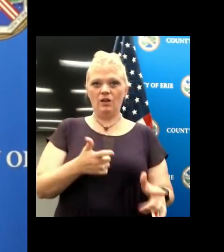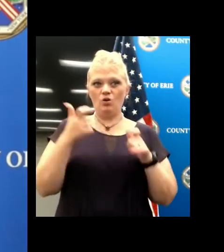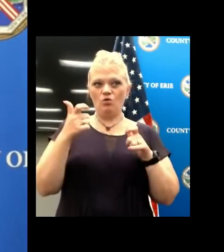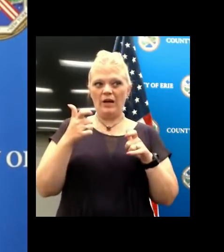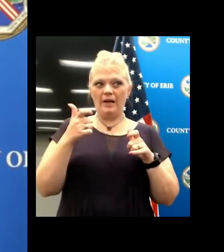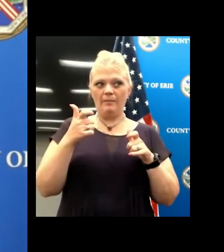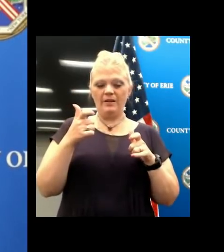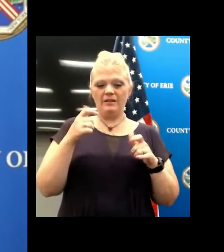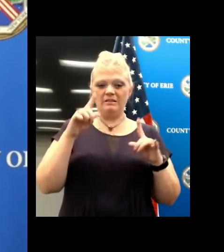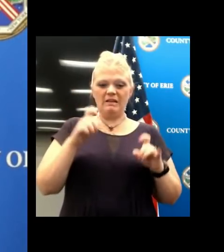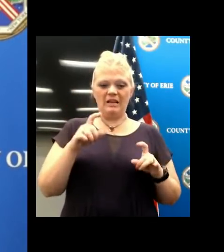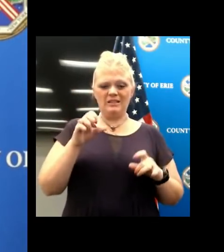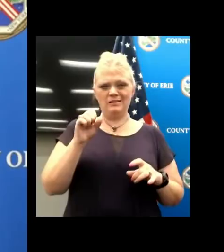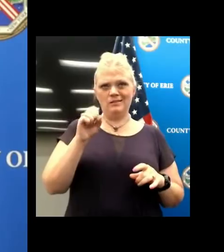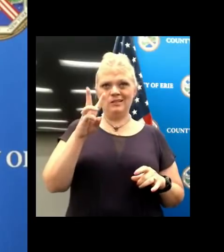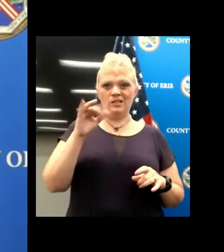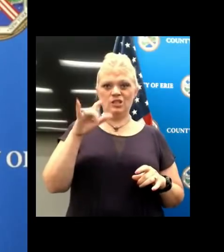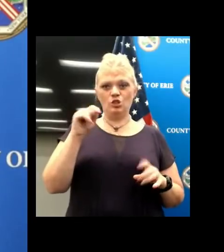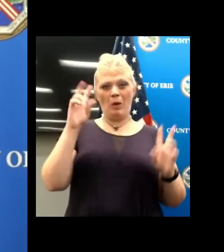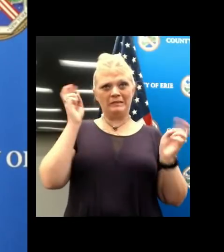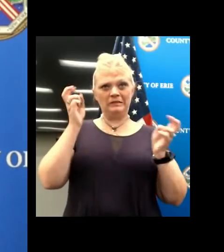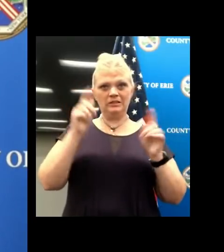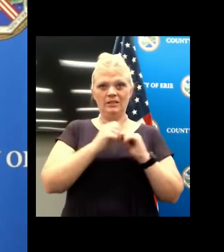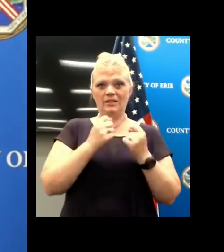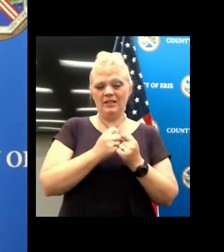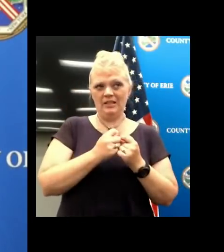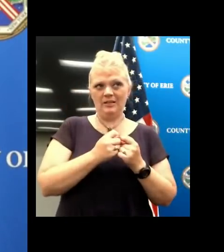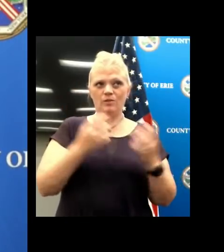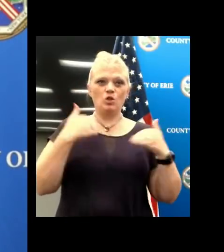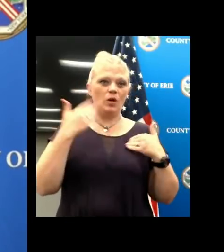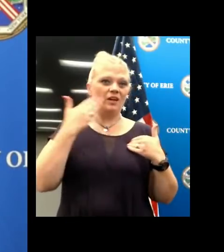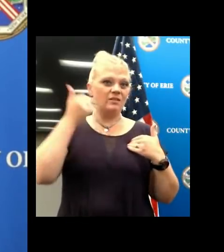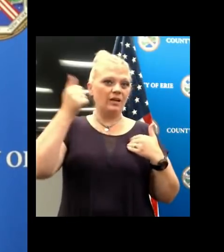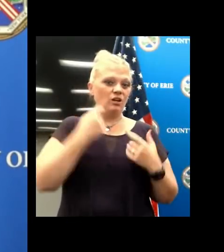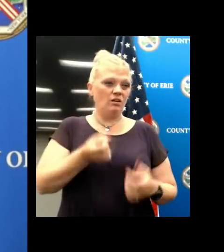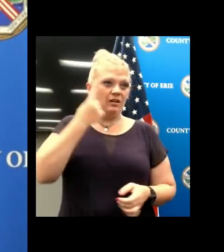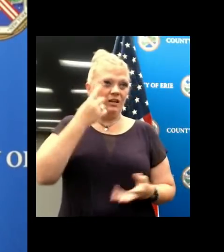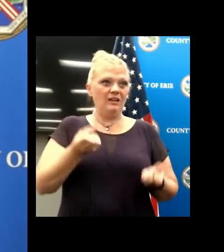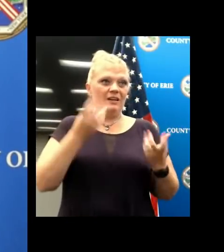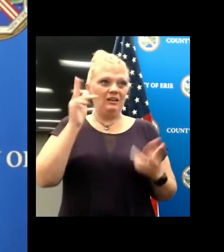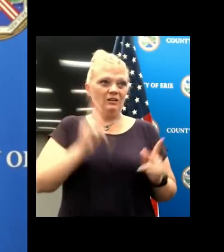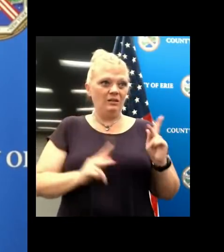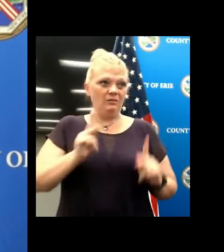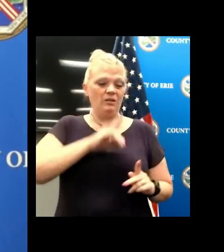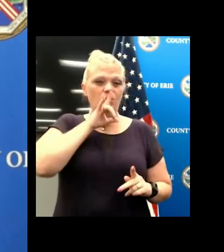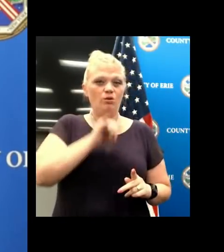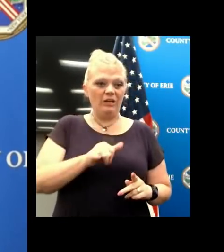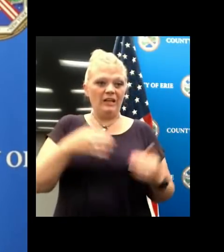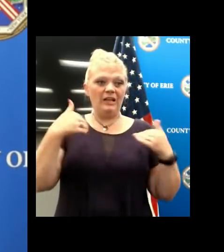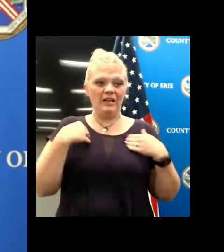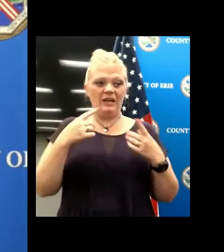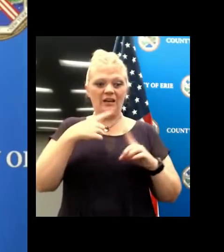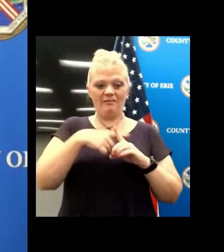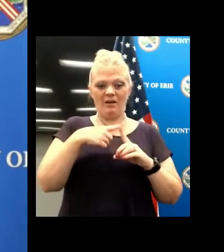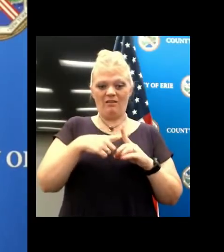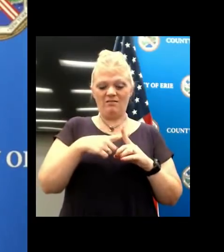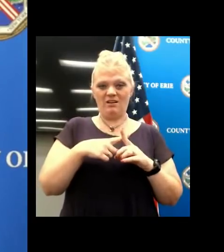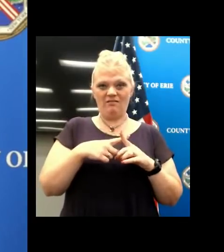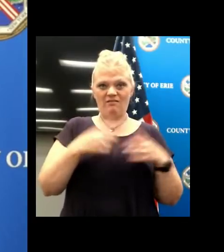SWAT team, so to speak, was to get a better understanding of how many people really have positive cases